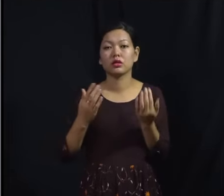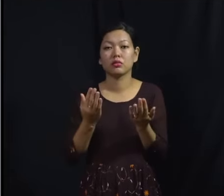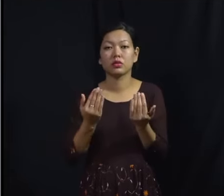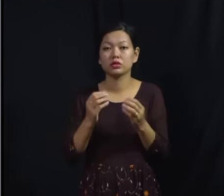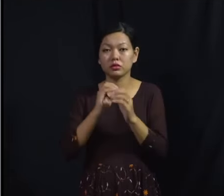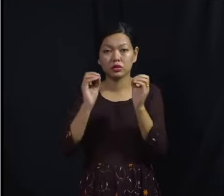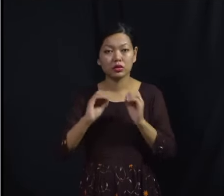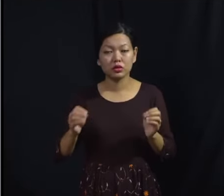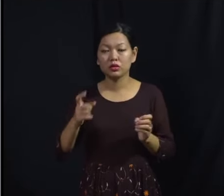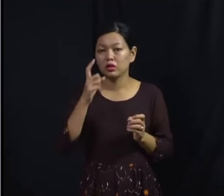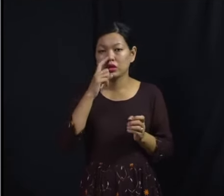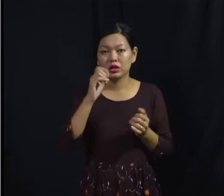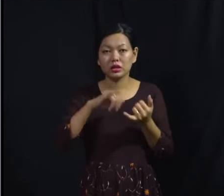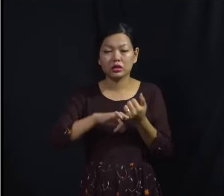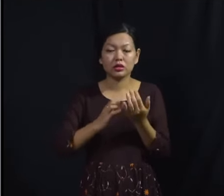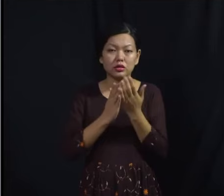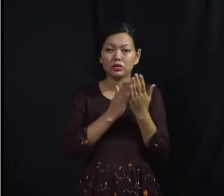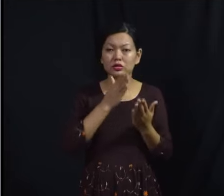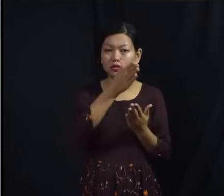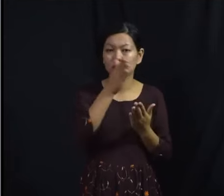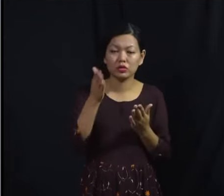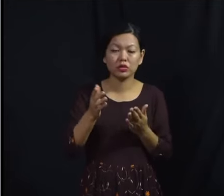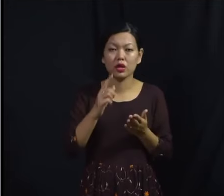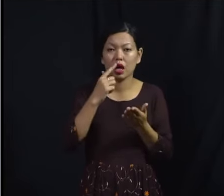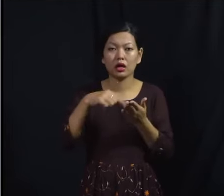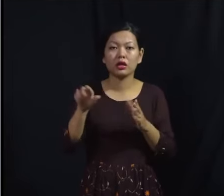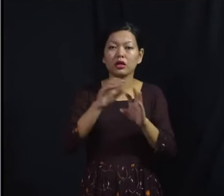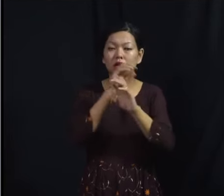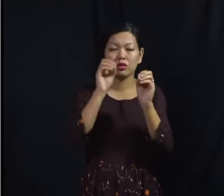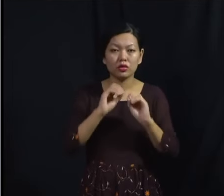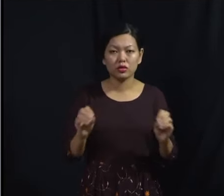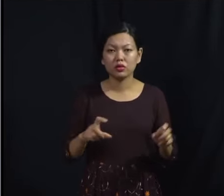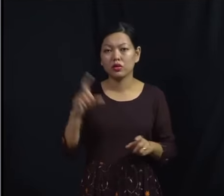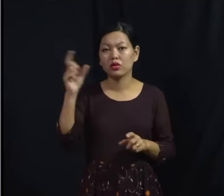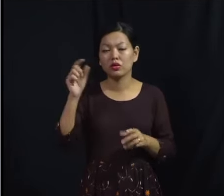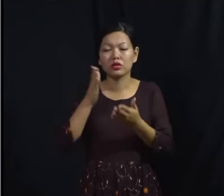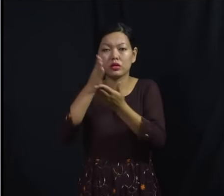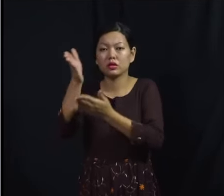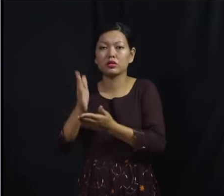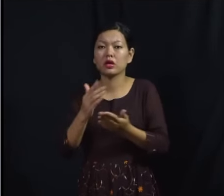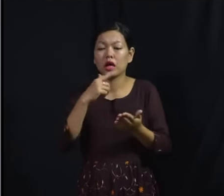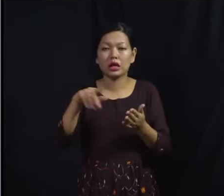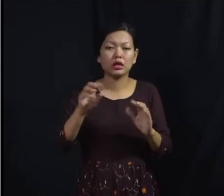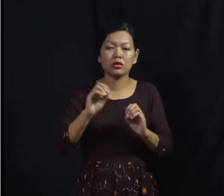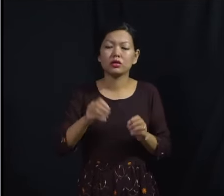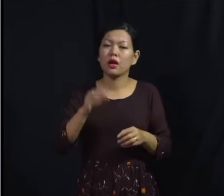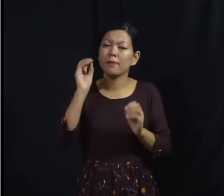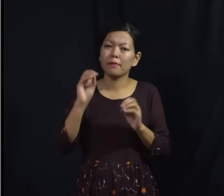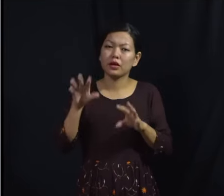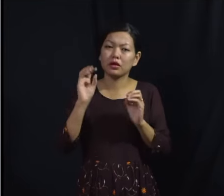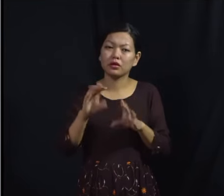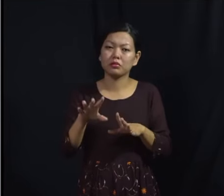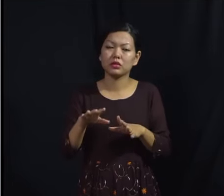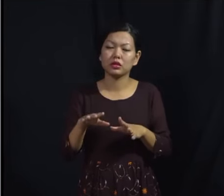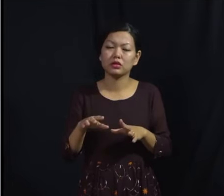not listen to the brother who said that you are a dainty girl. She was much more than that. She has proven that. And in fact,